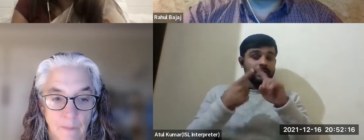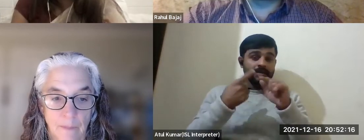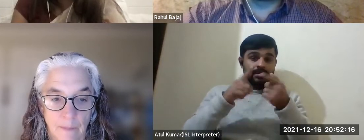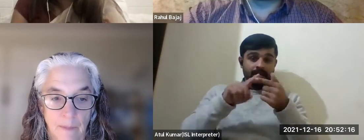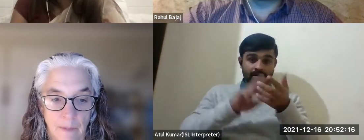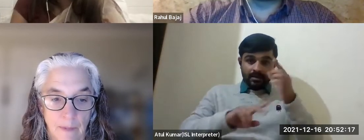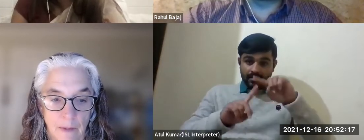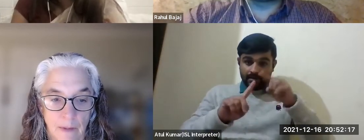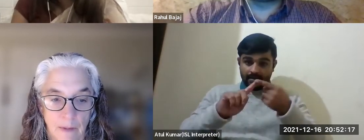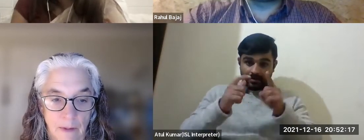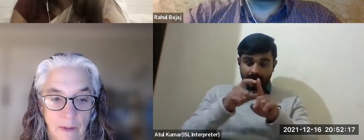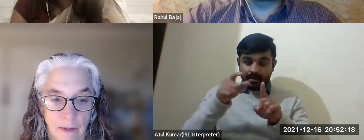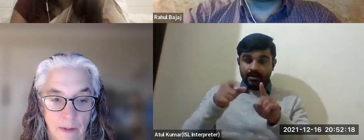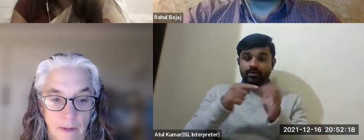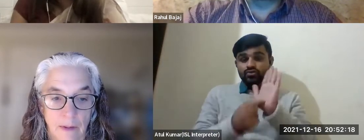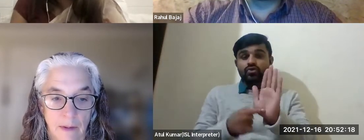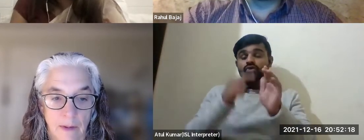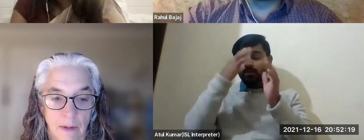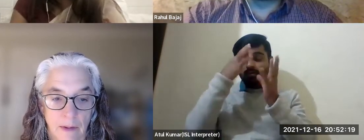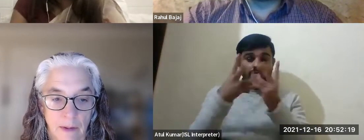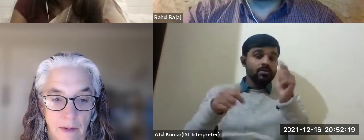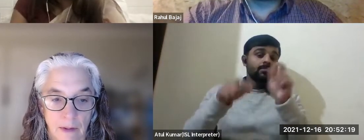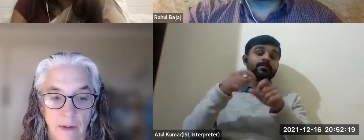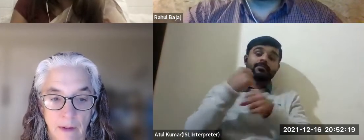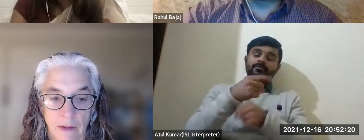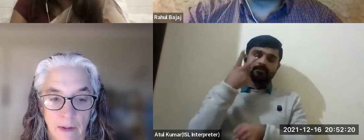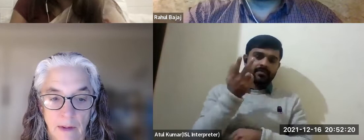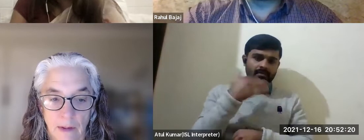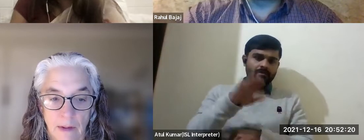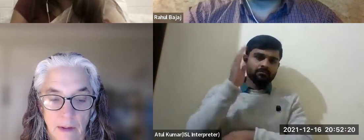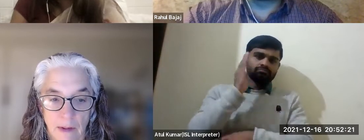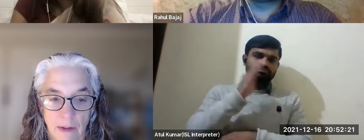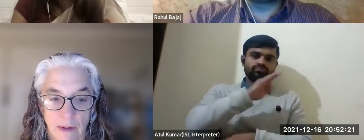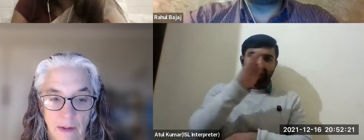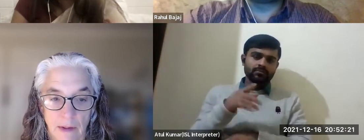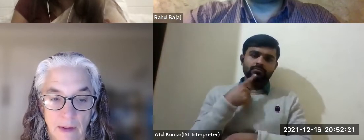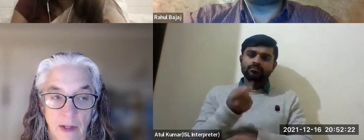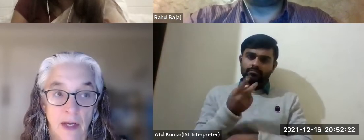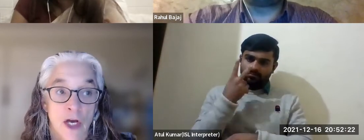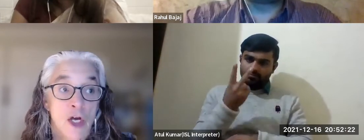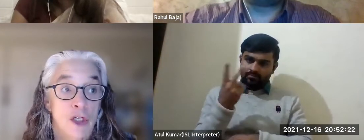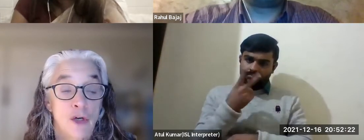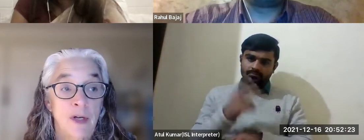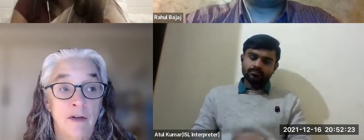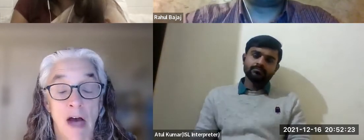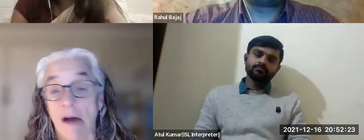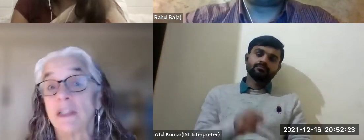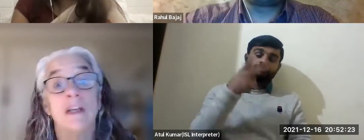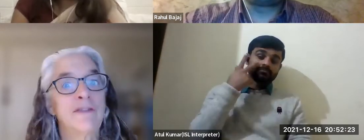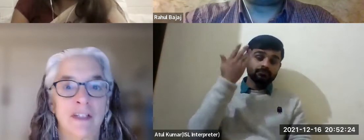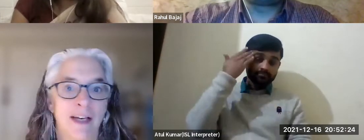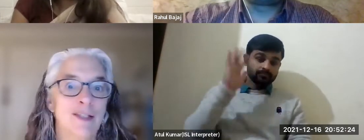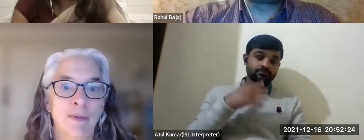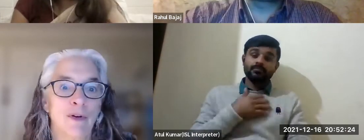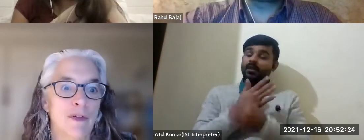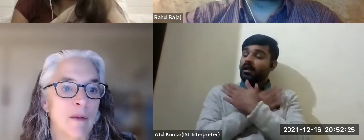resolve issues of governance. So do you see any parallels between the two? You know, I would